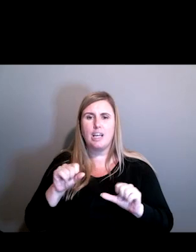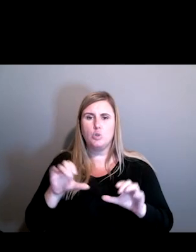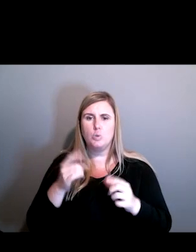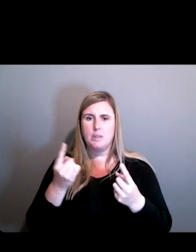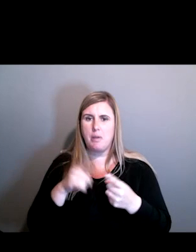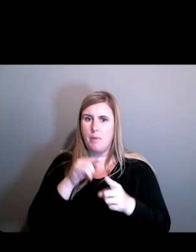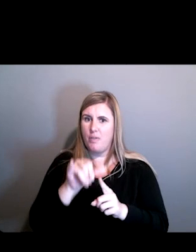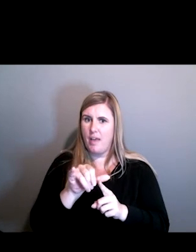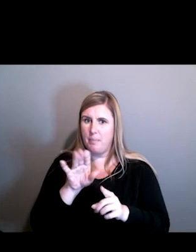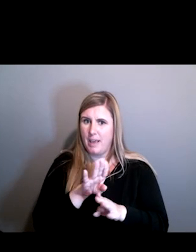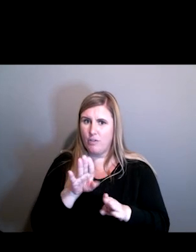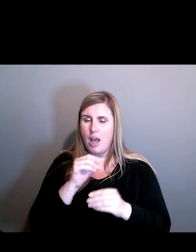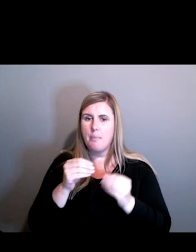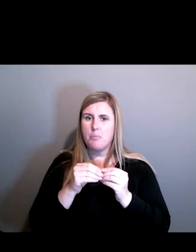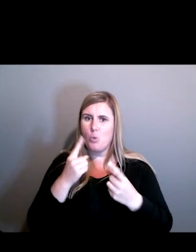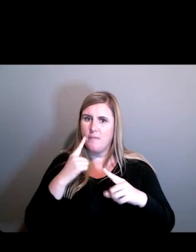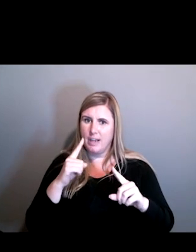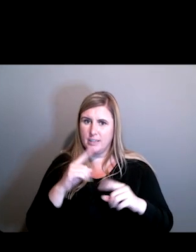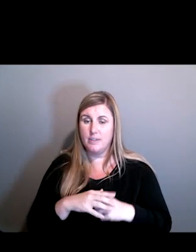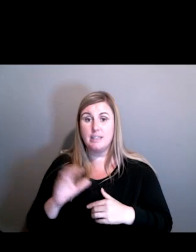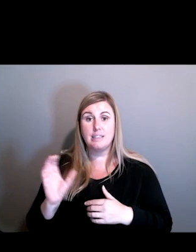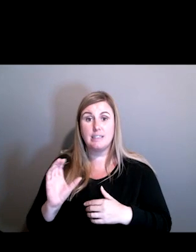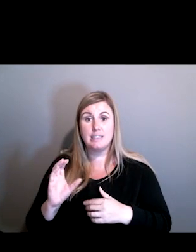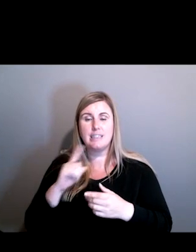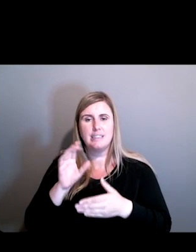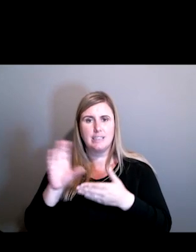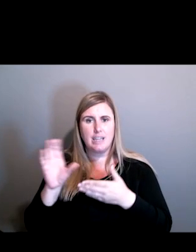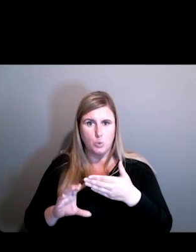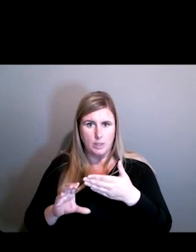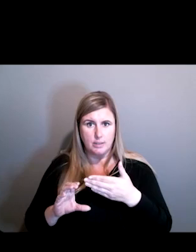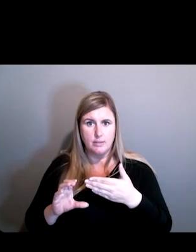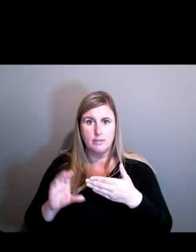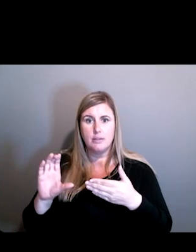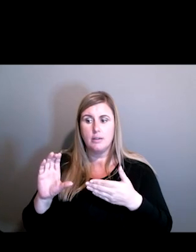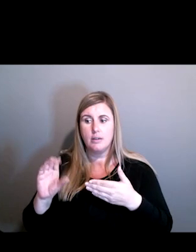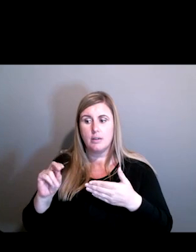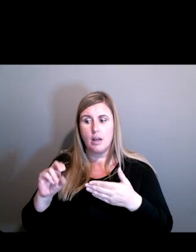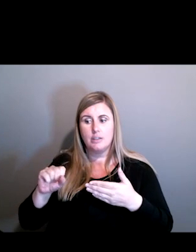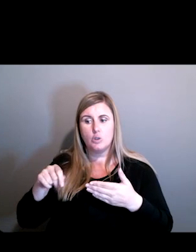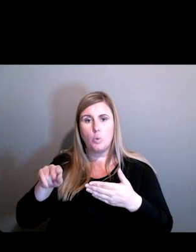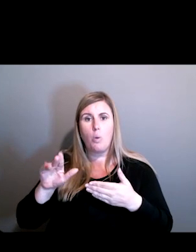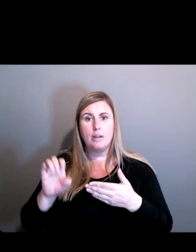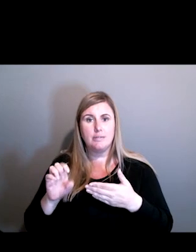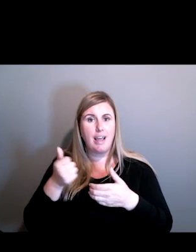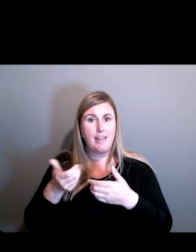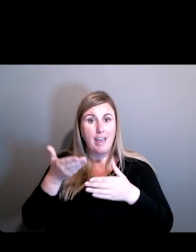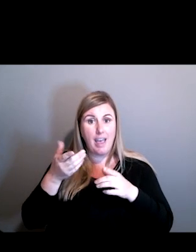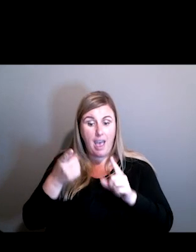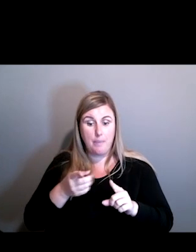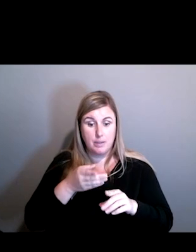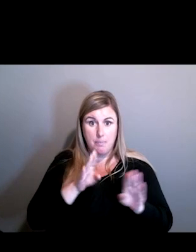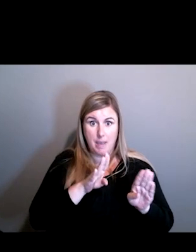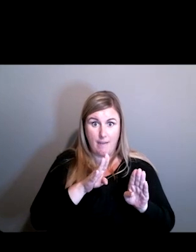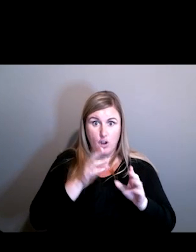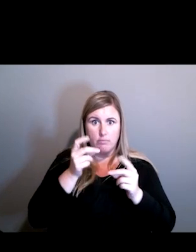more effective. And C stands for consequence. Consequence is anything that happens after a behavior. Again, is not only